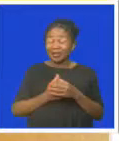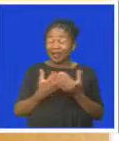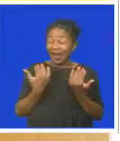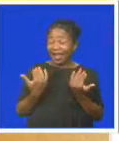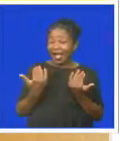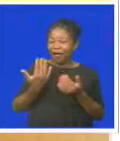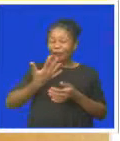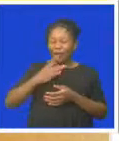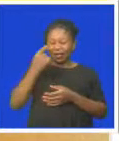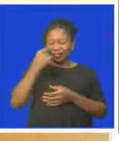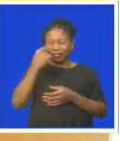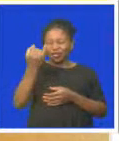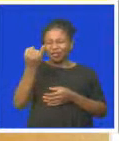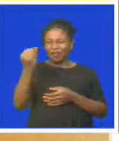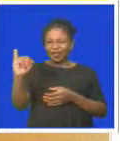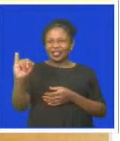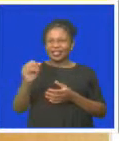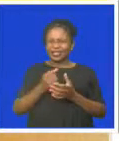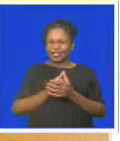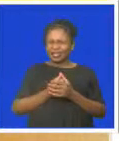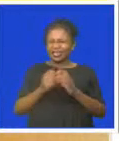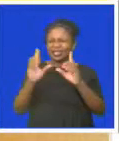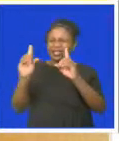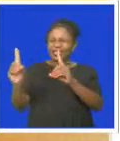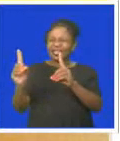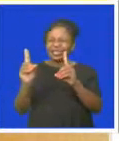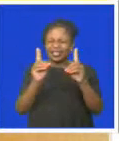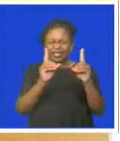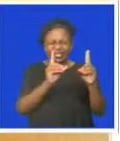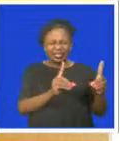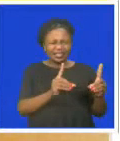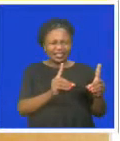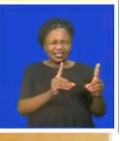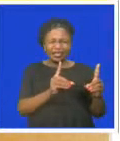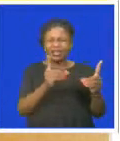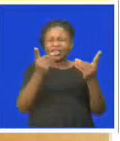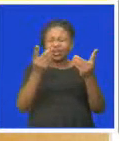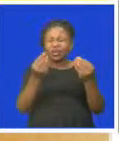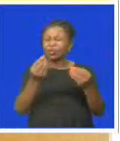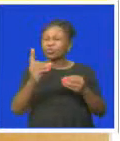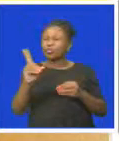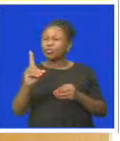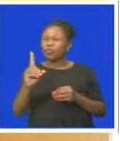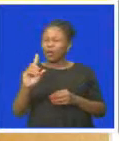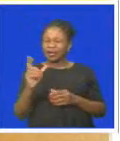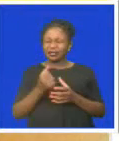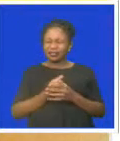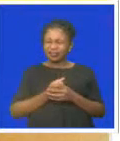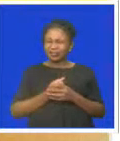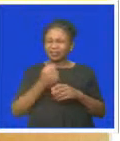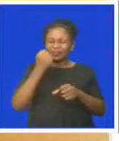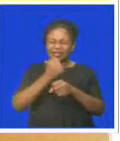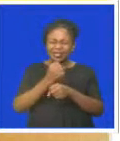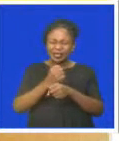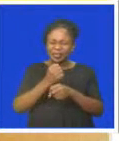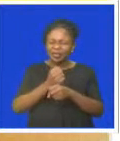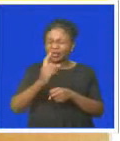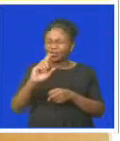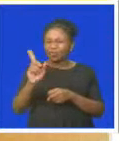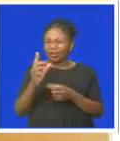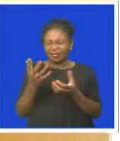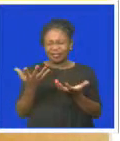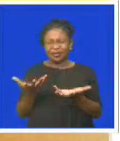teacher. What is the role of a teacher? What is a role of a teacher? A